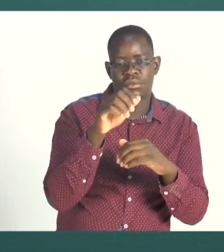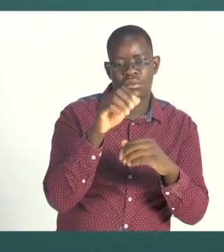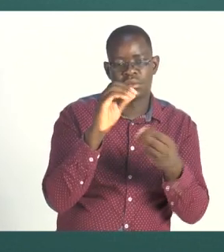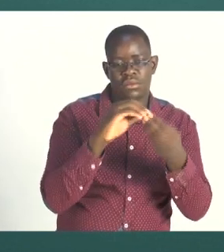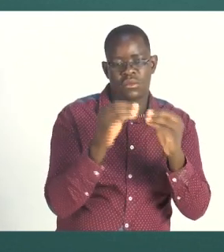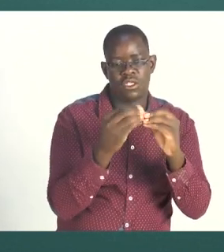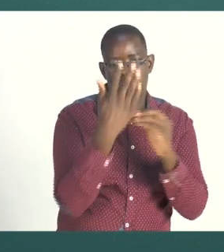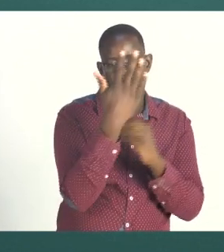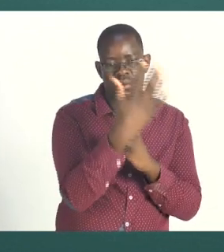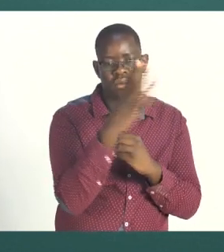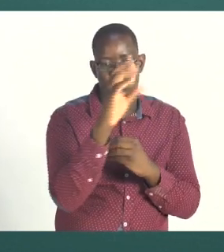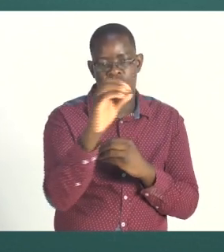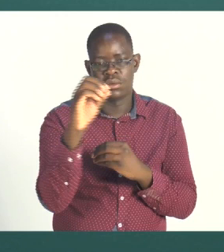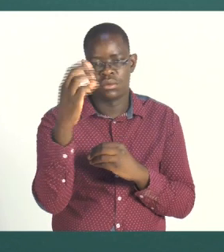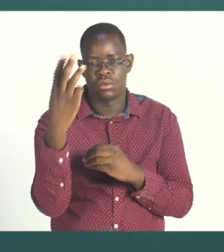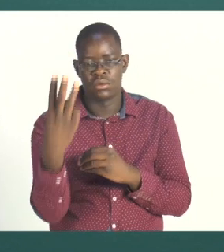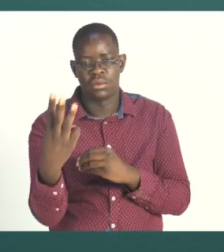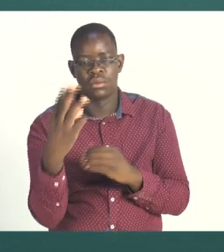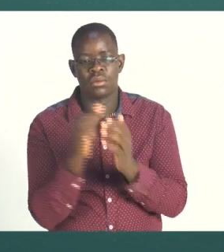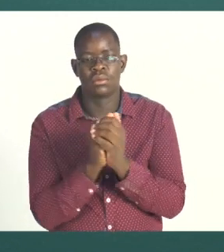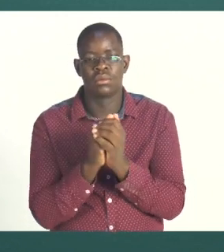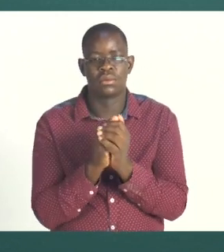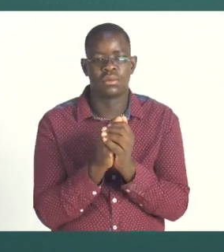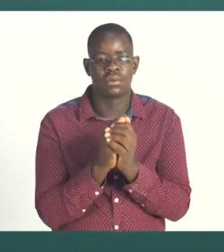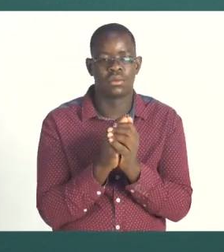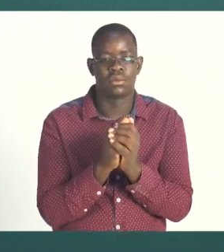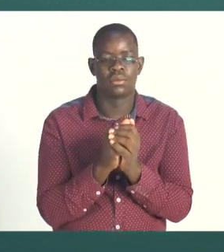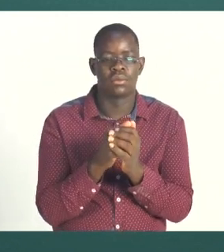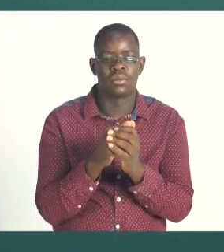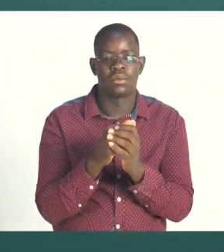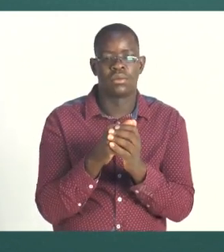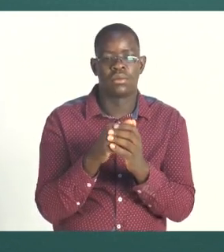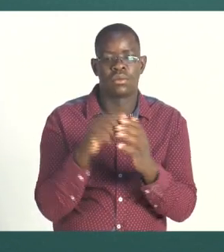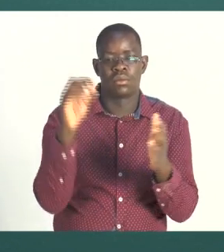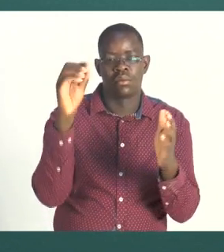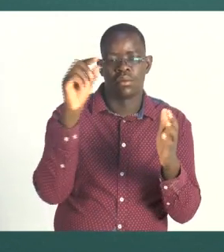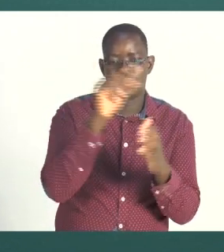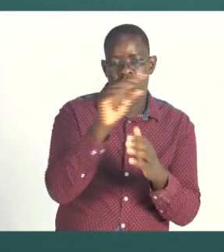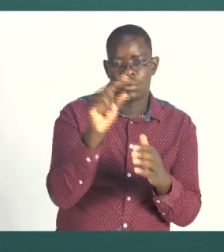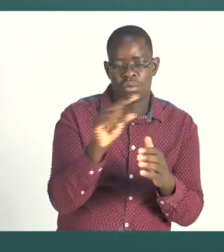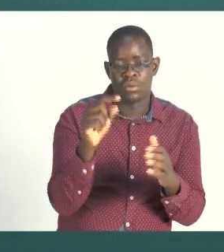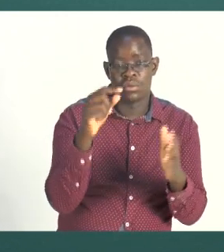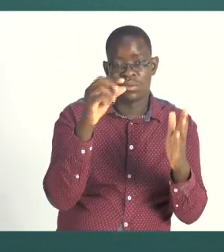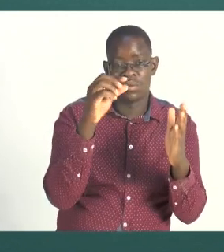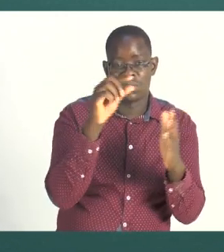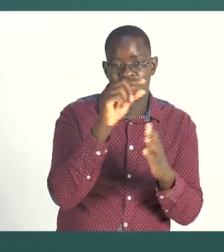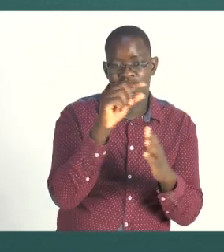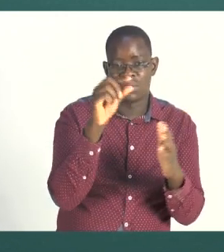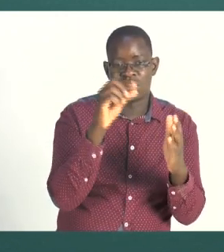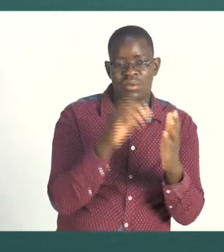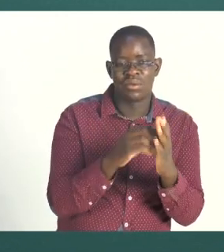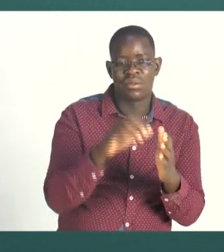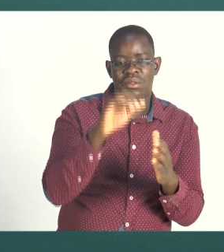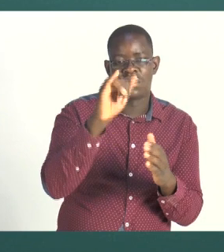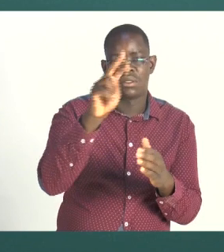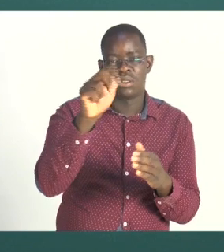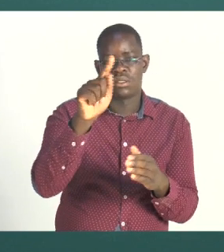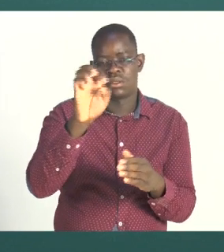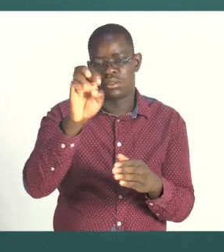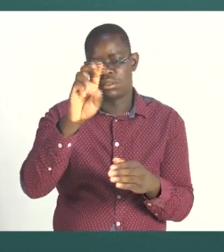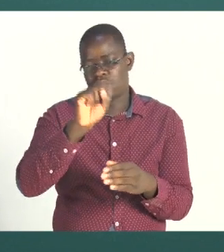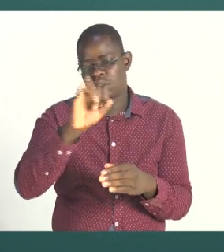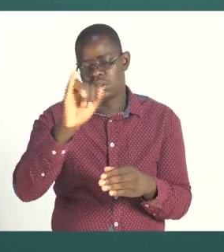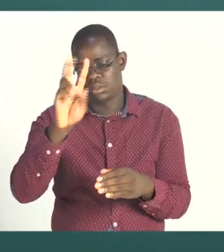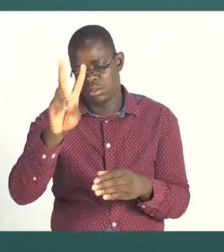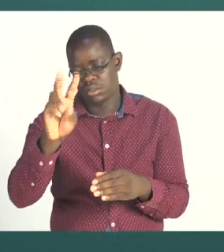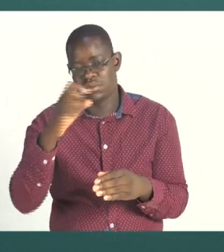number 5003 and in the message space write the keyword for today's lesson, intensive, which you